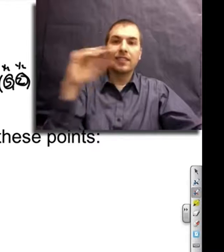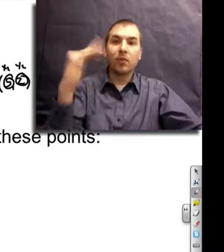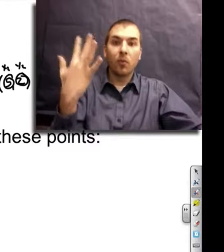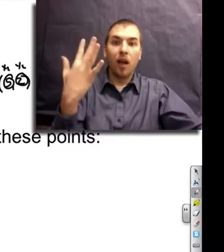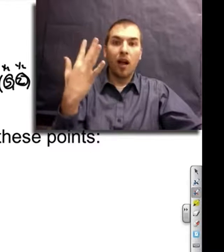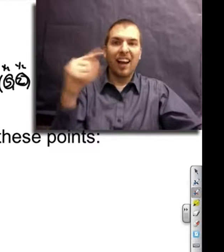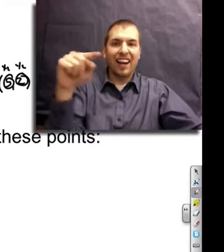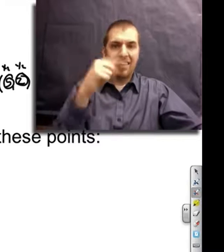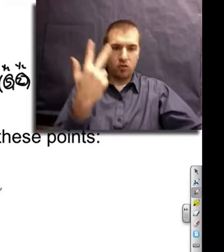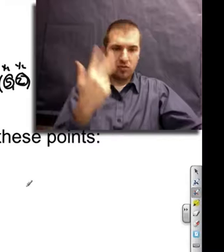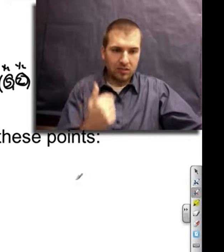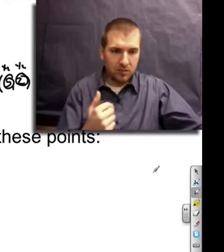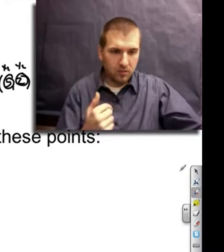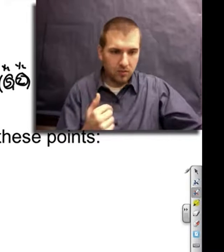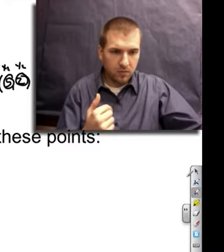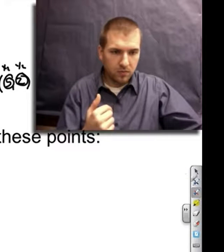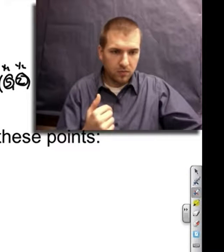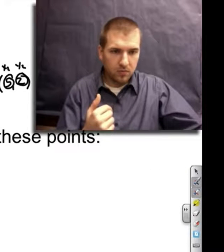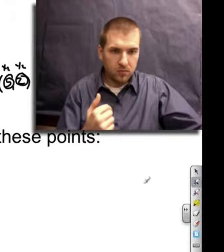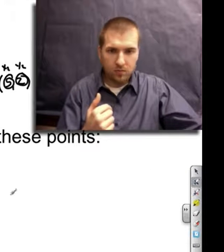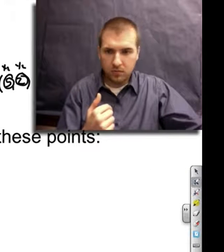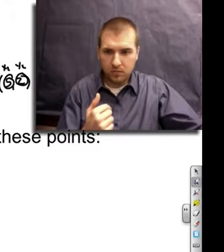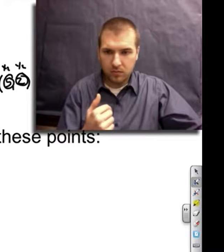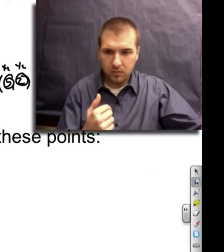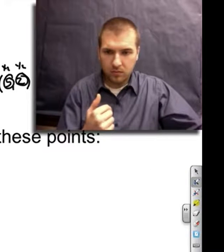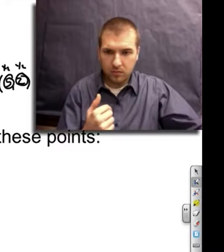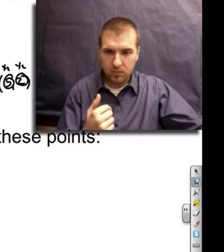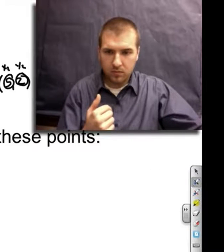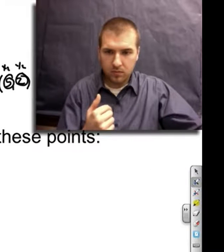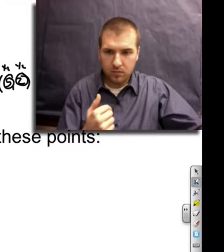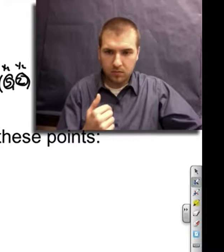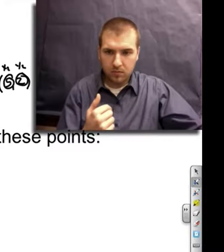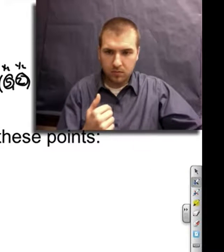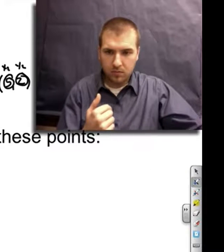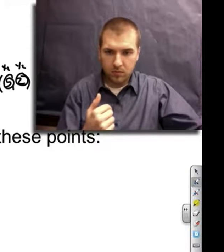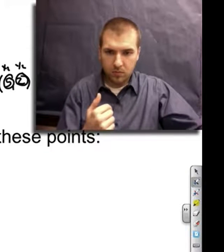So 5 minus 8 is -3. We're going to change colors again.